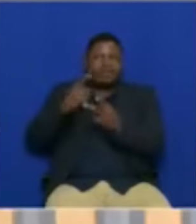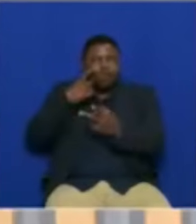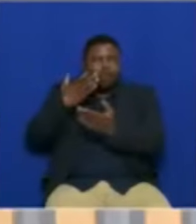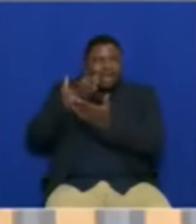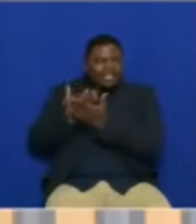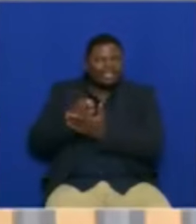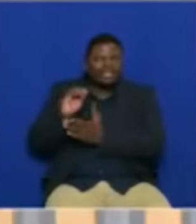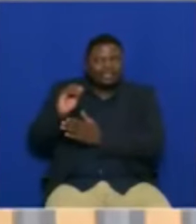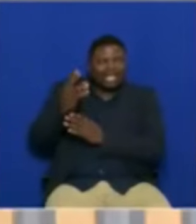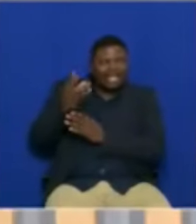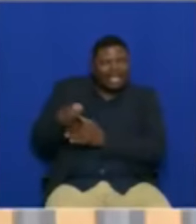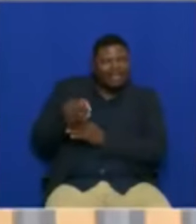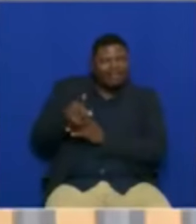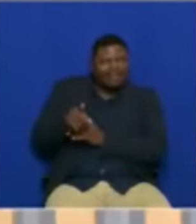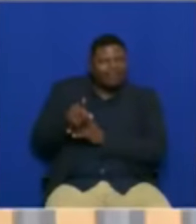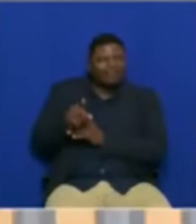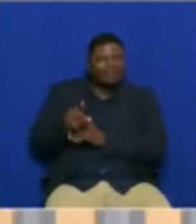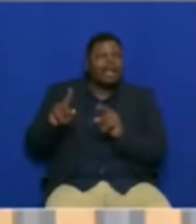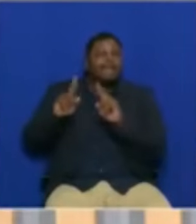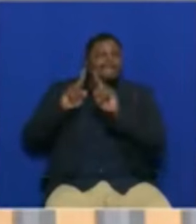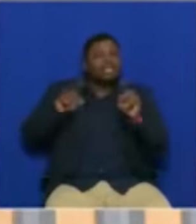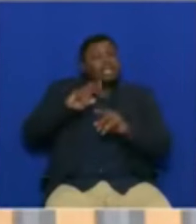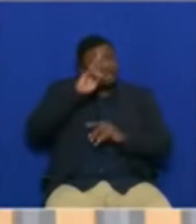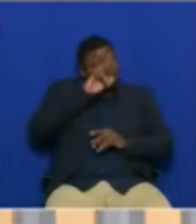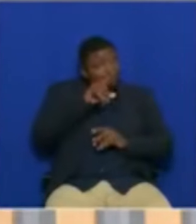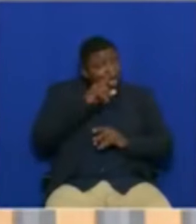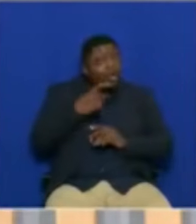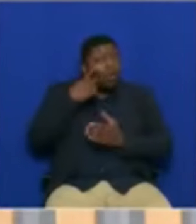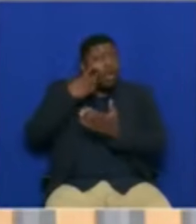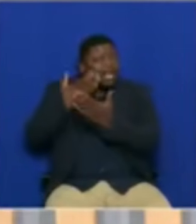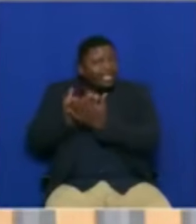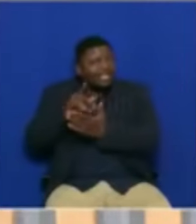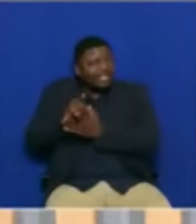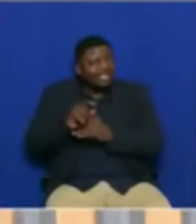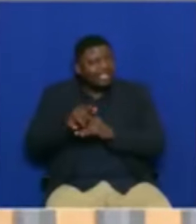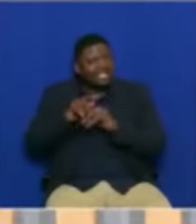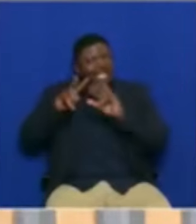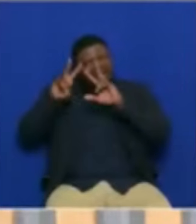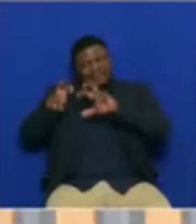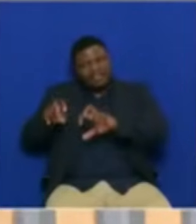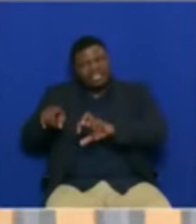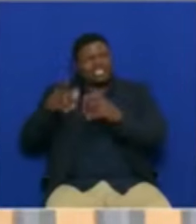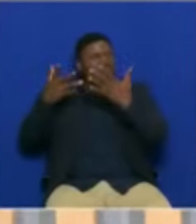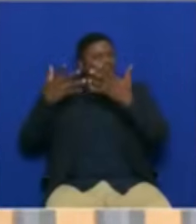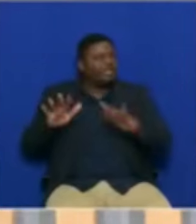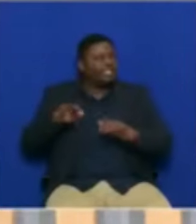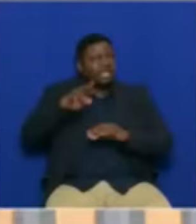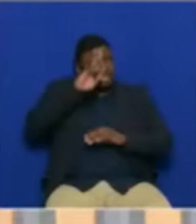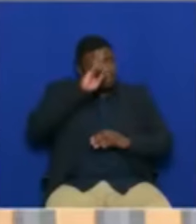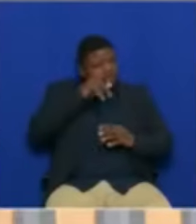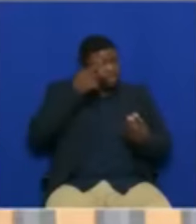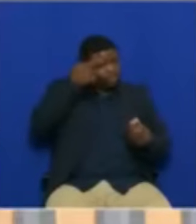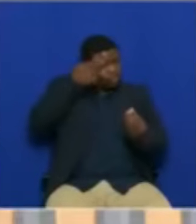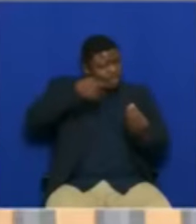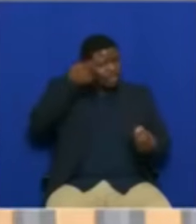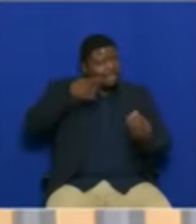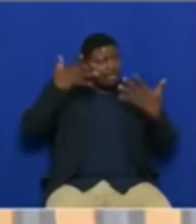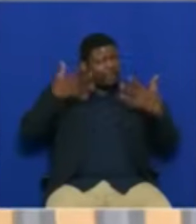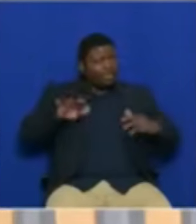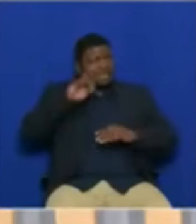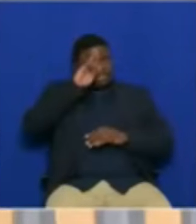had completed your investigation and you've seen this judgment. There is an exchange between the prosecutor